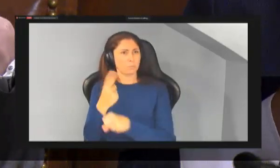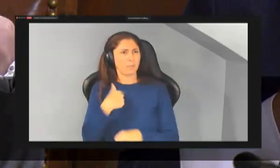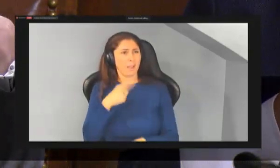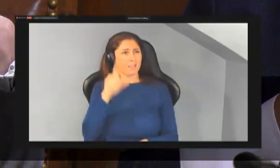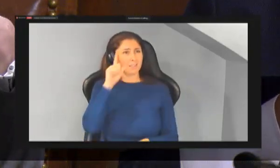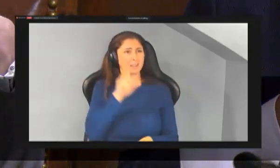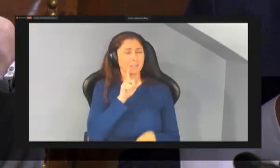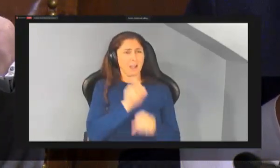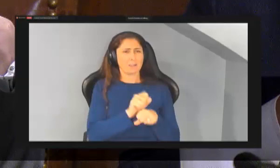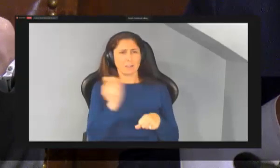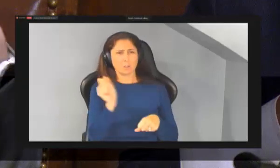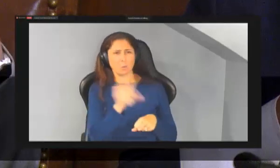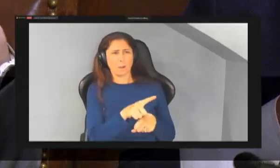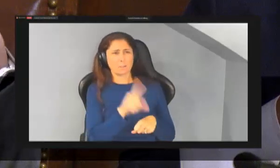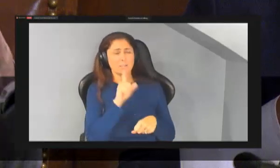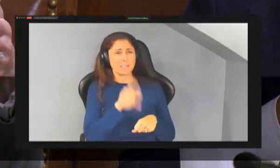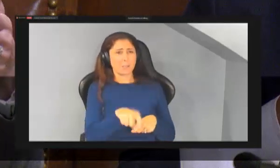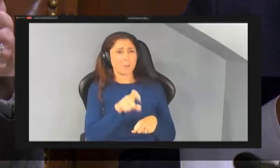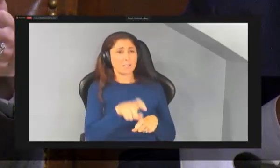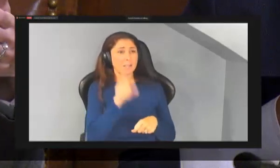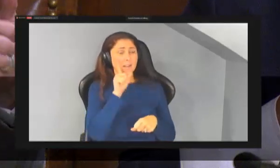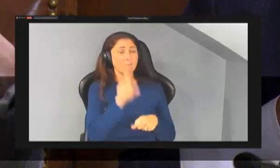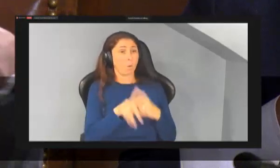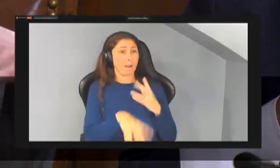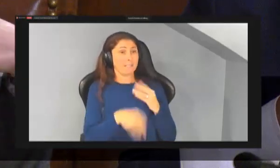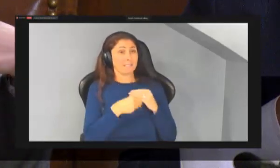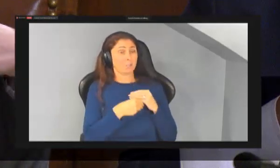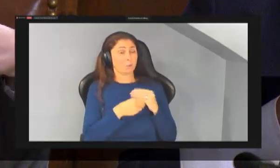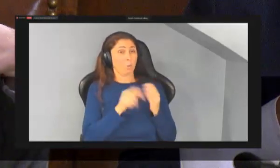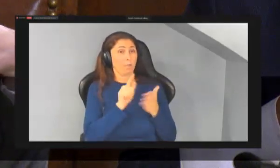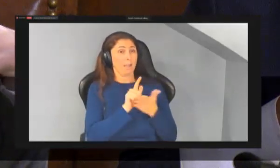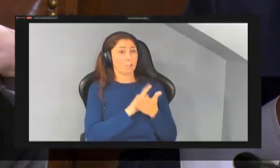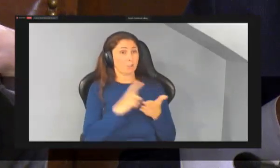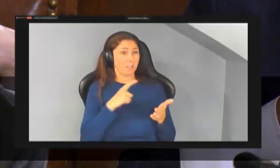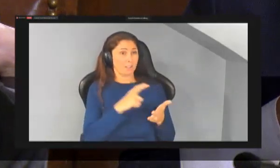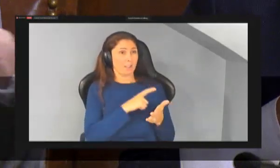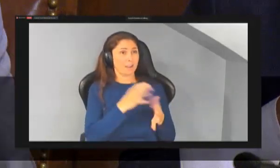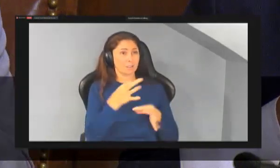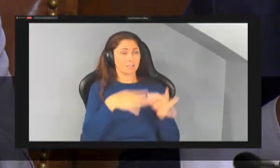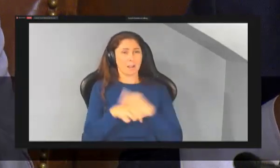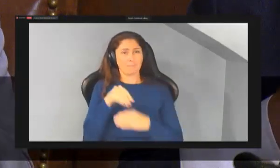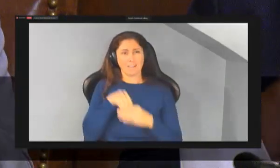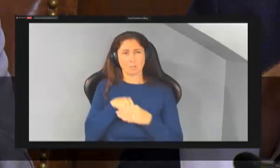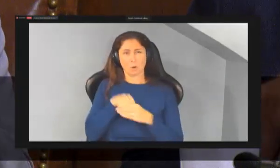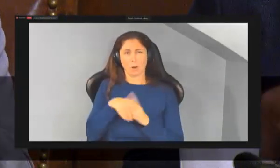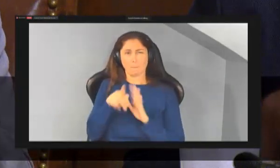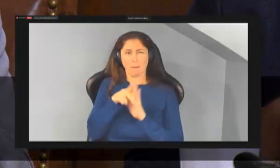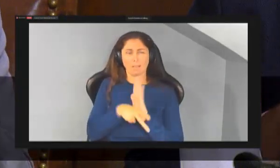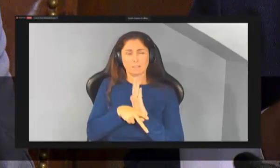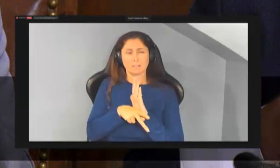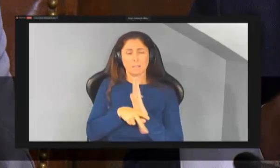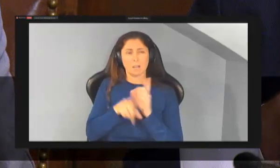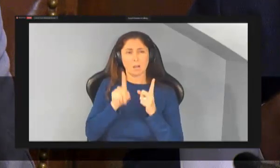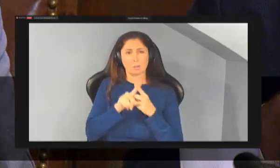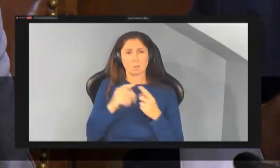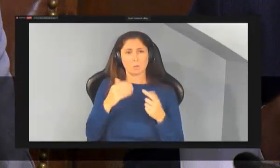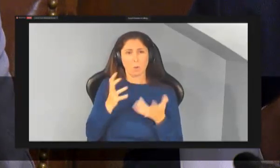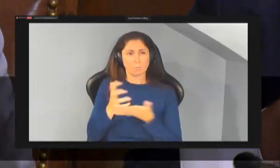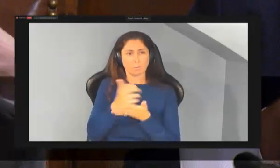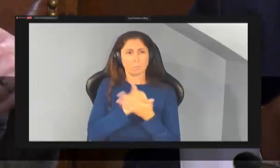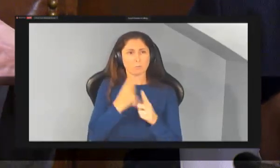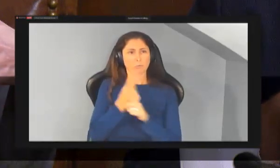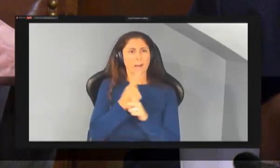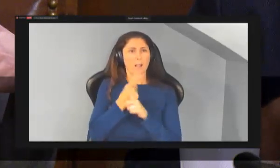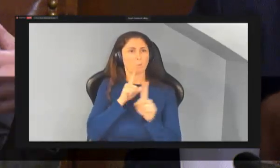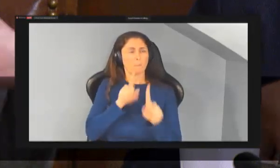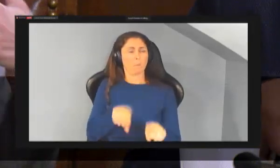the question if there's a need for additional legislation rather than internal policy to compel a regular report or